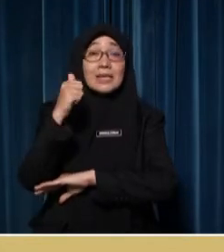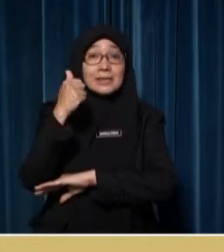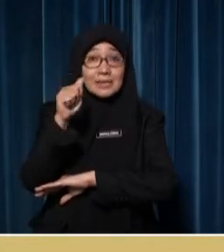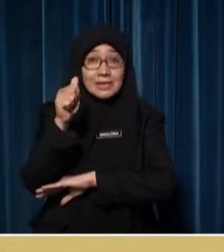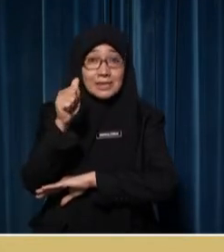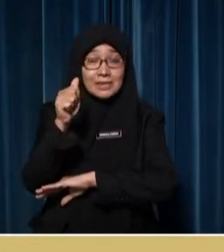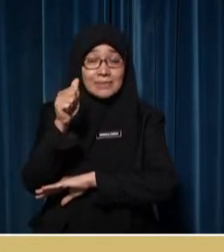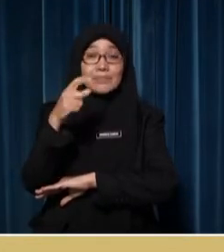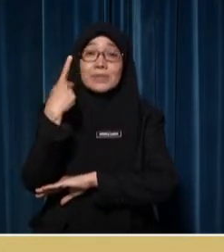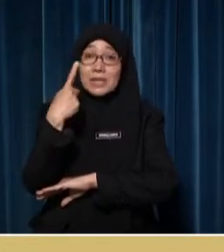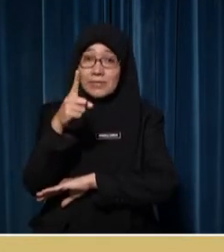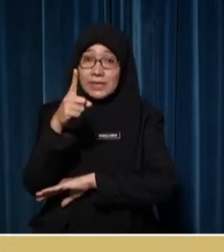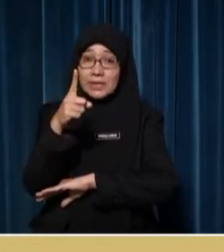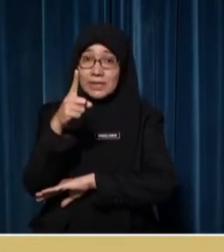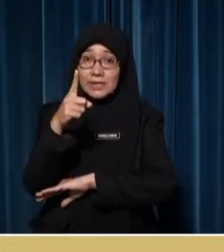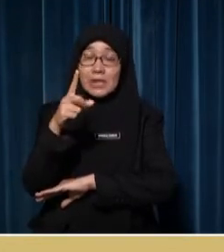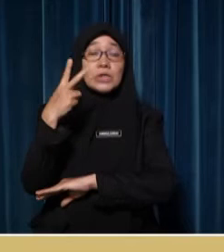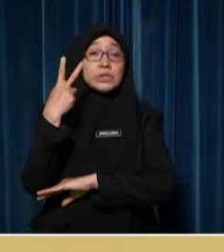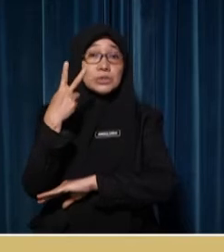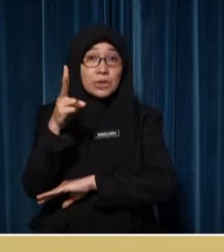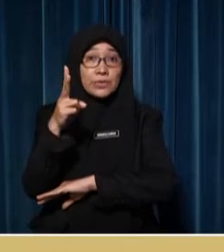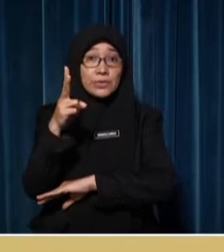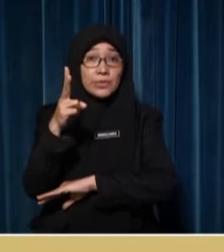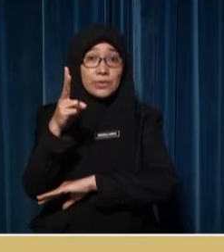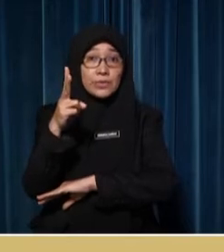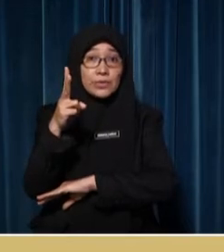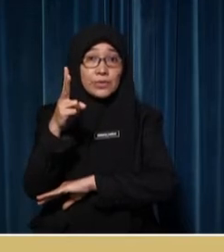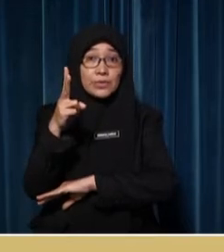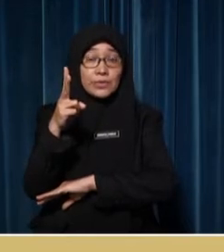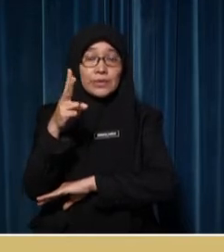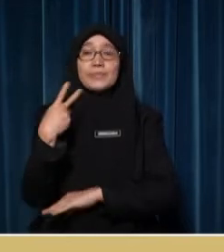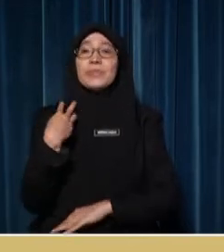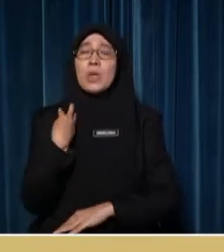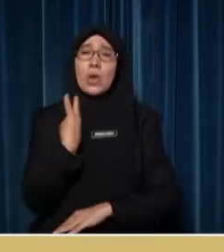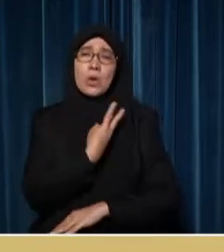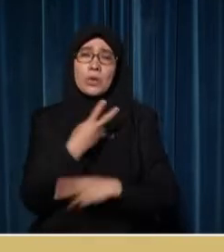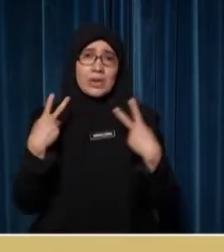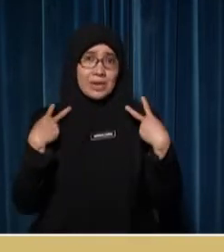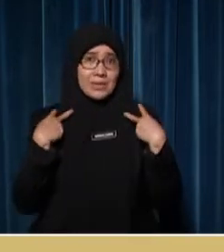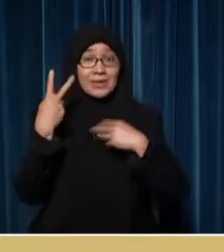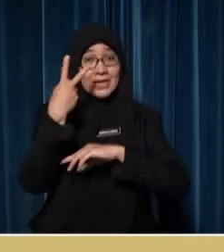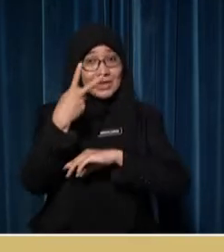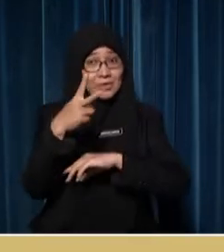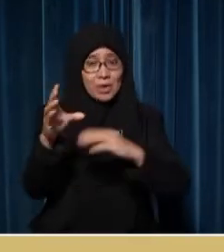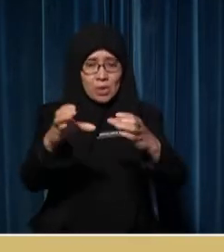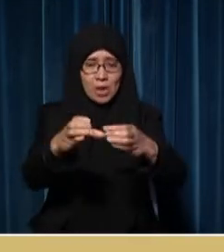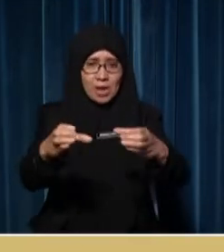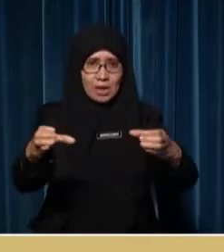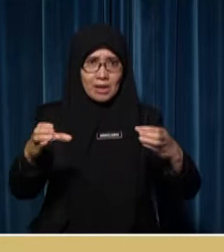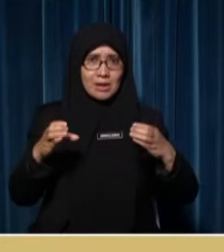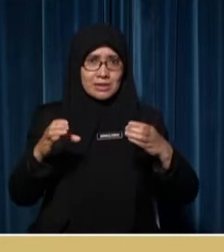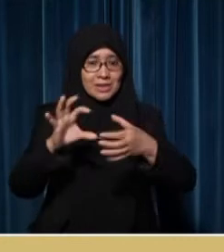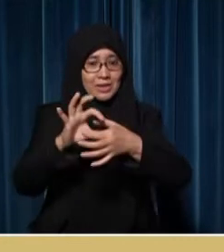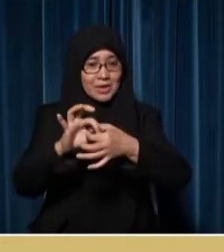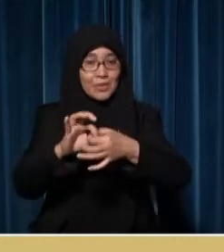10, 11, 12. We have 12 cartons